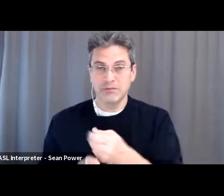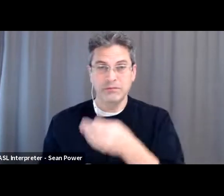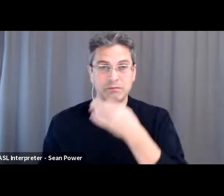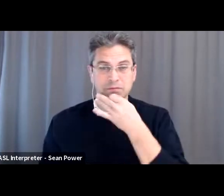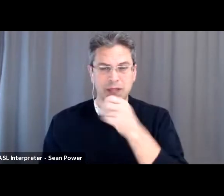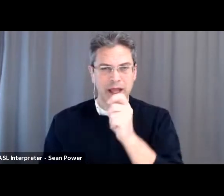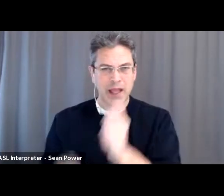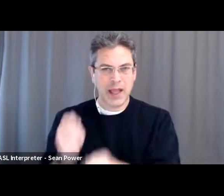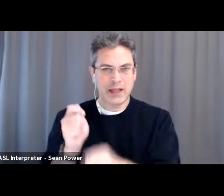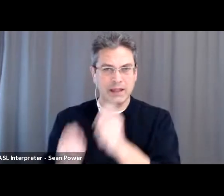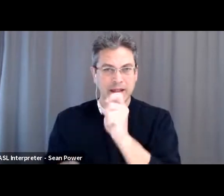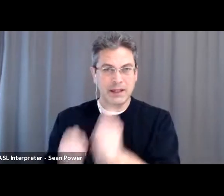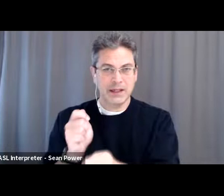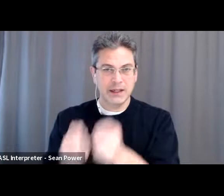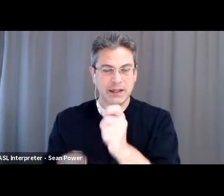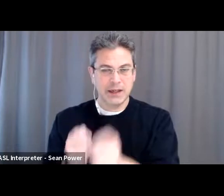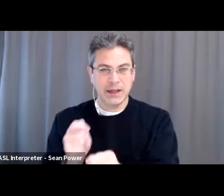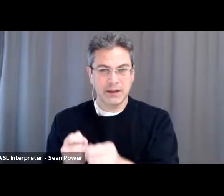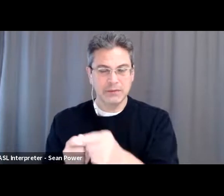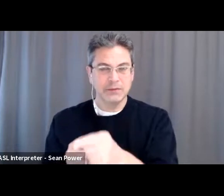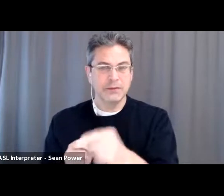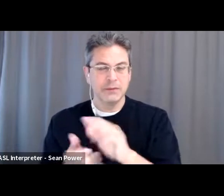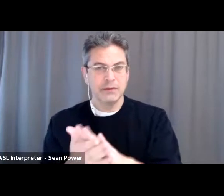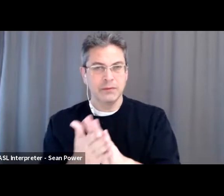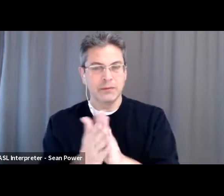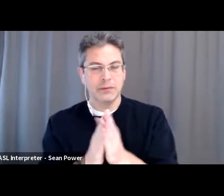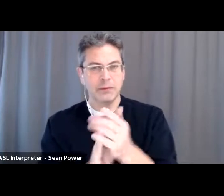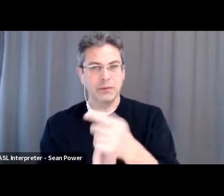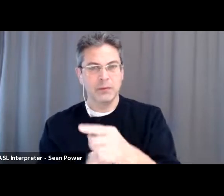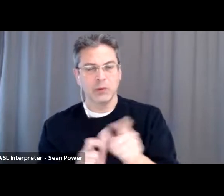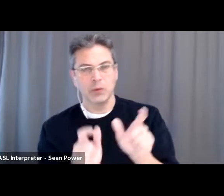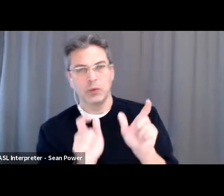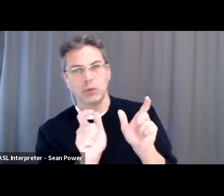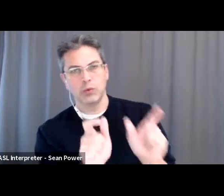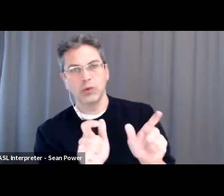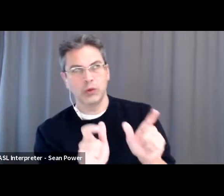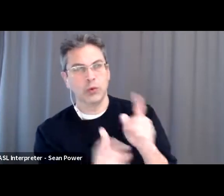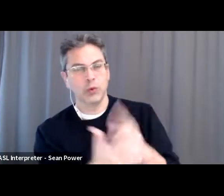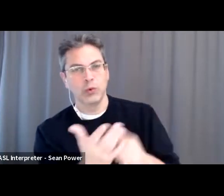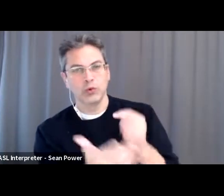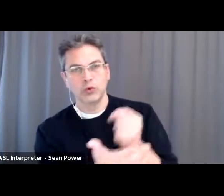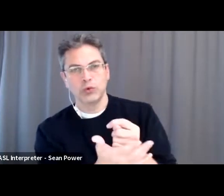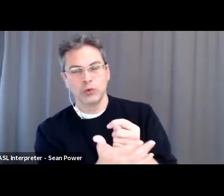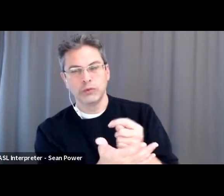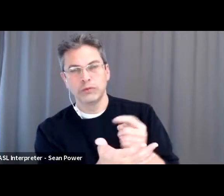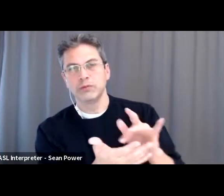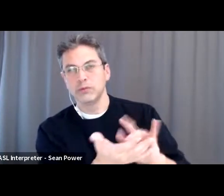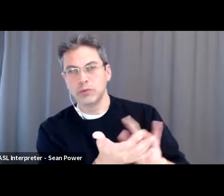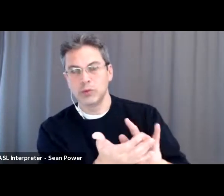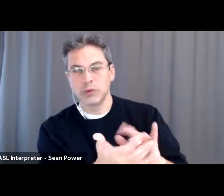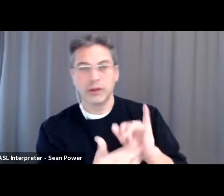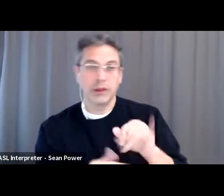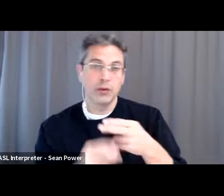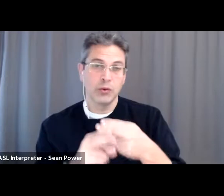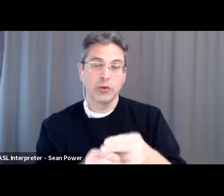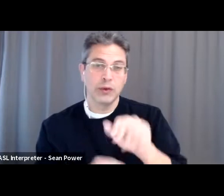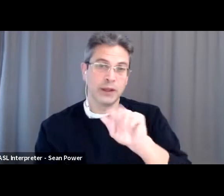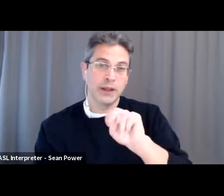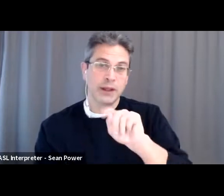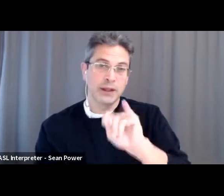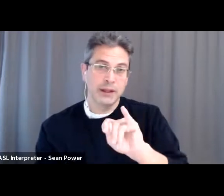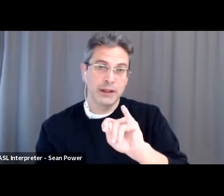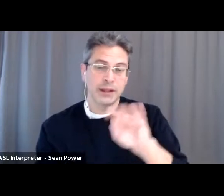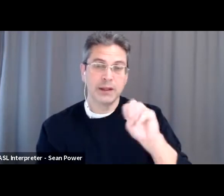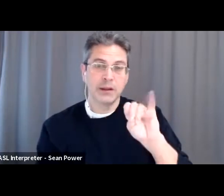have developed the ability to resist our treatments, a phenomenon known as antimicrobial resistance,